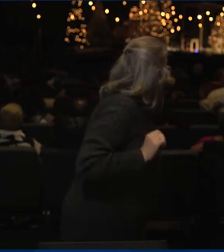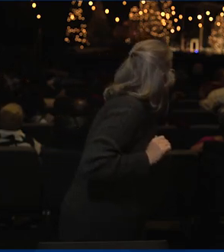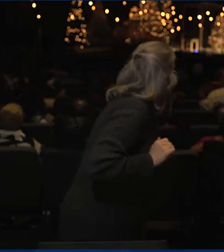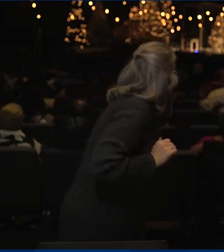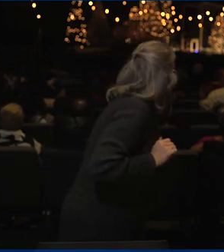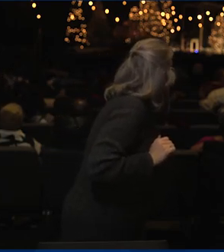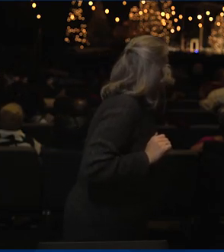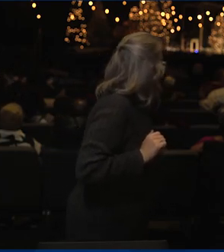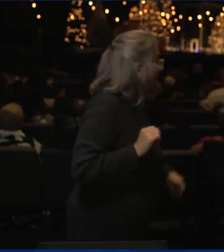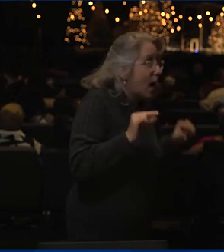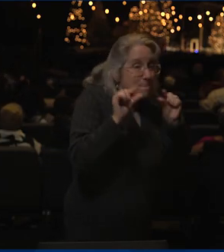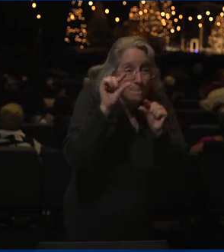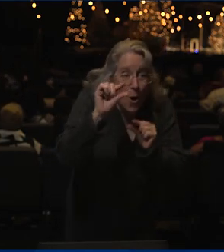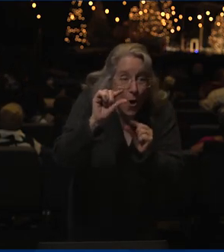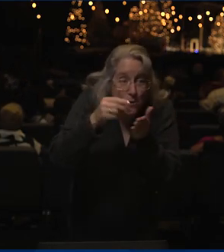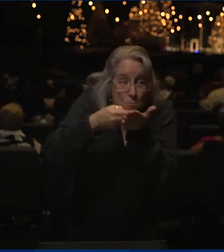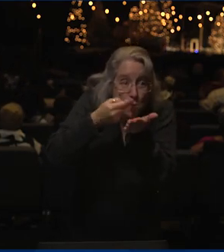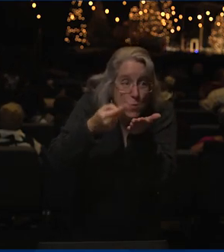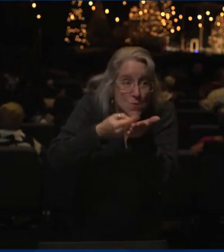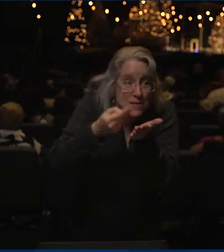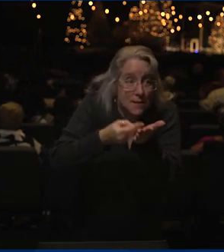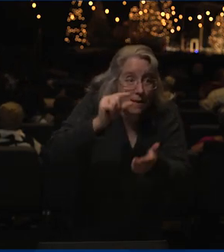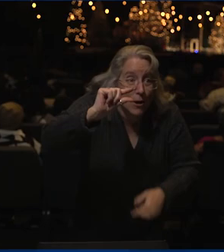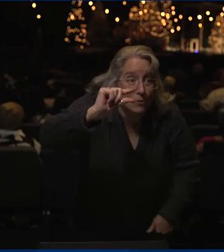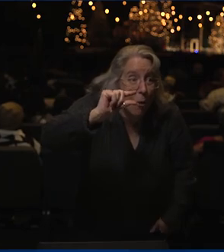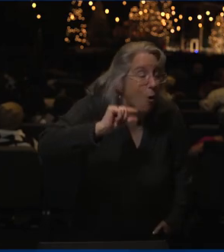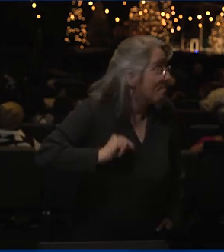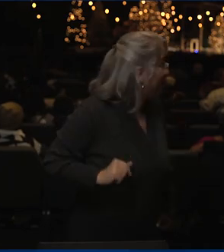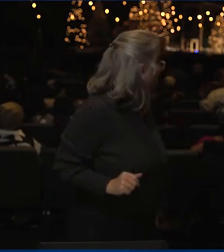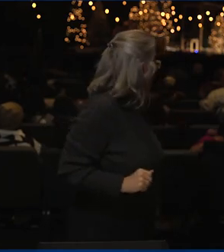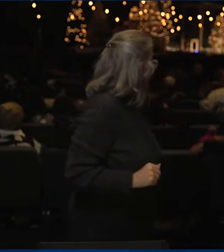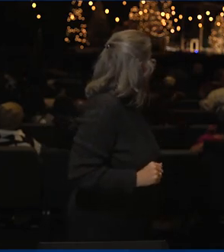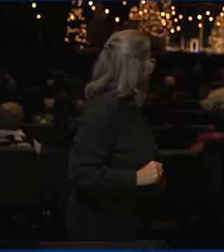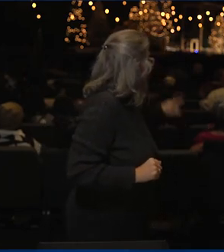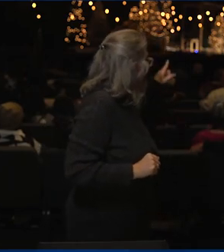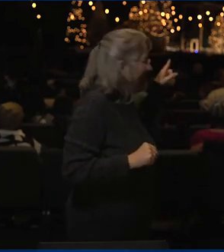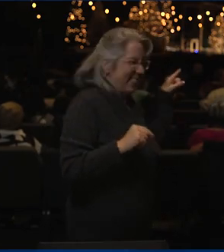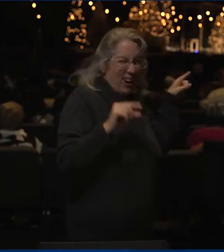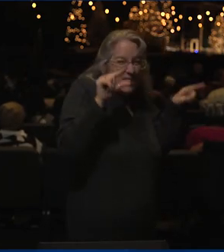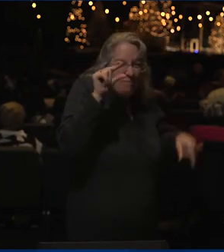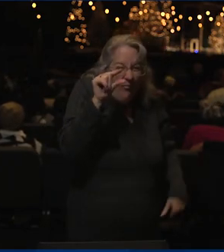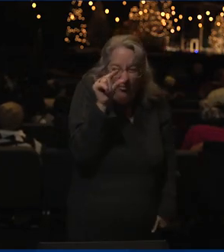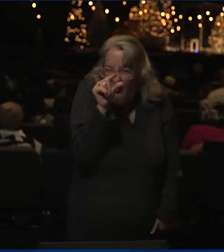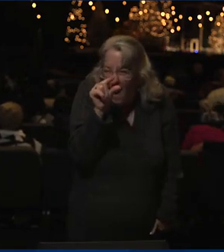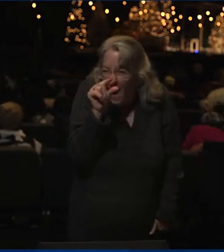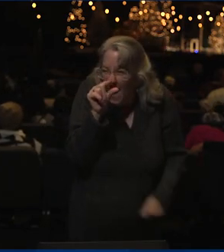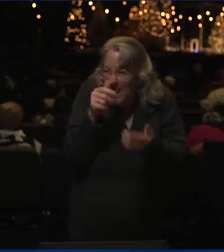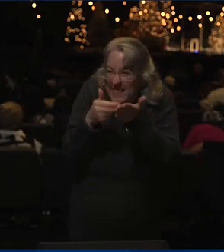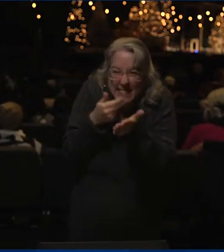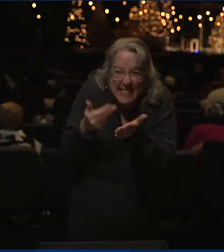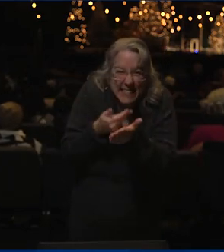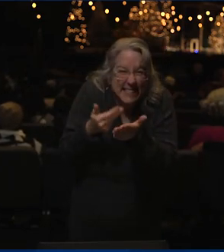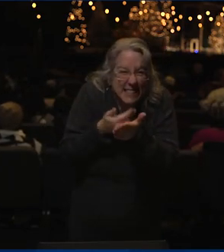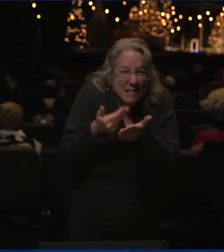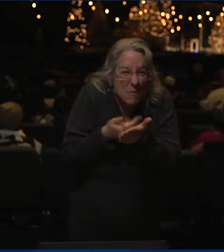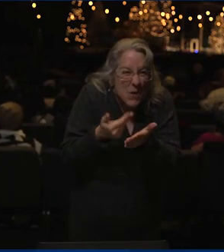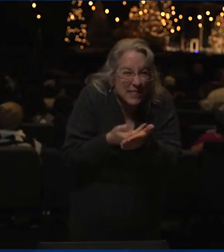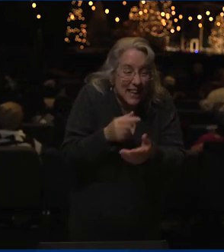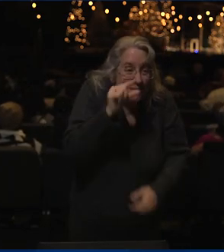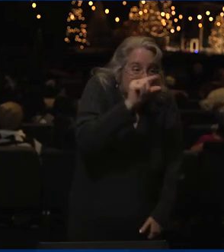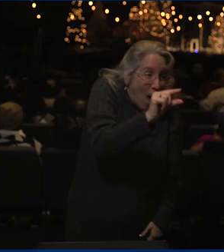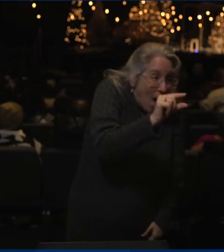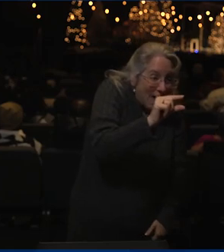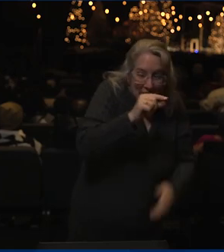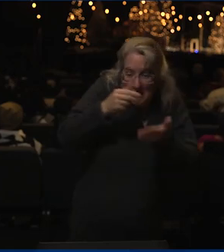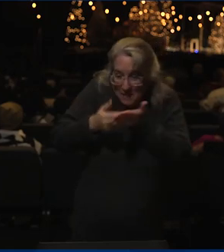Little spoons. Look. They're little. And they're spoons. I